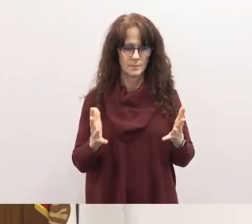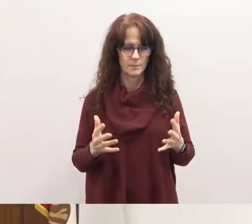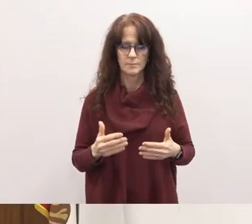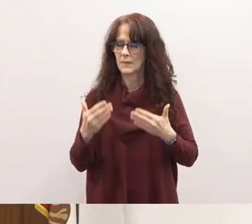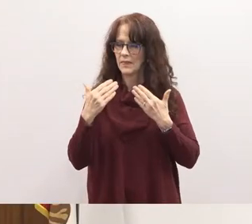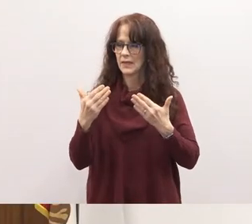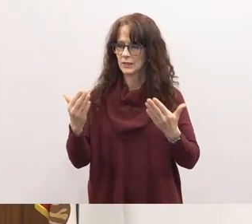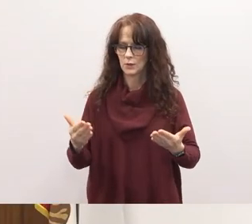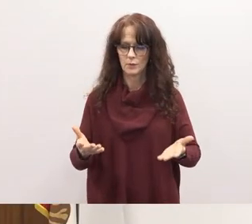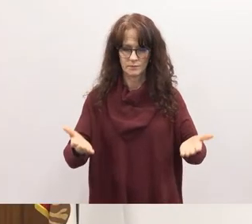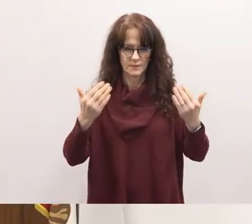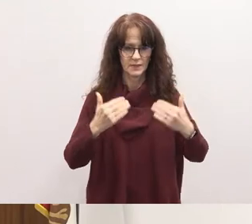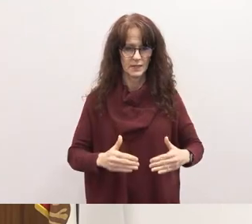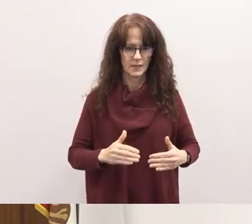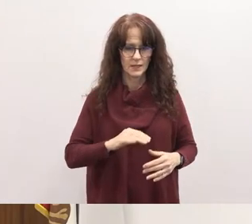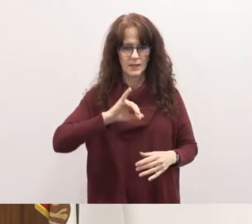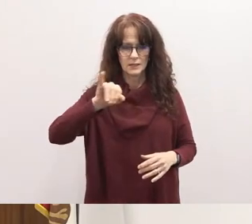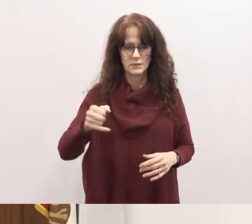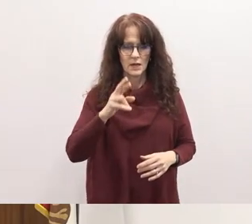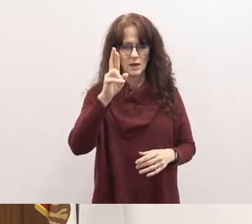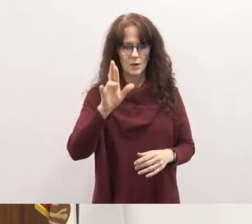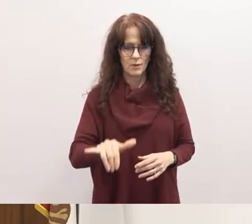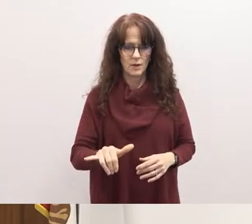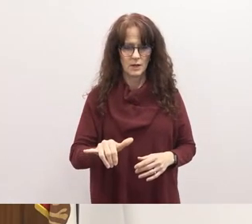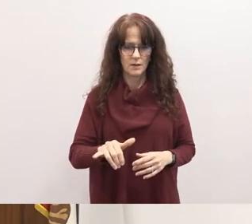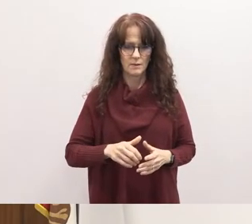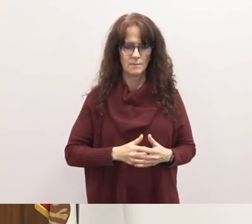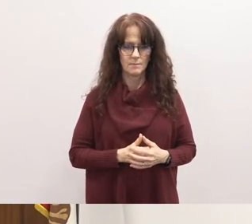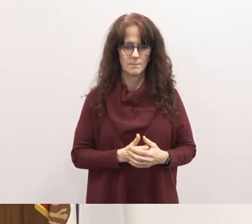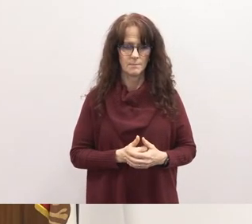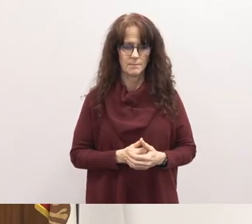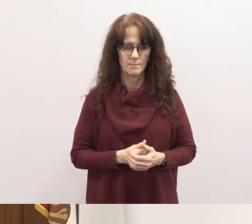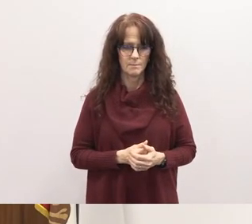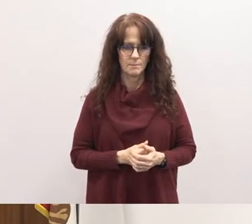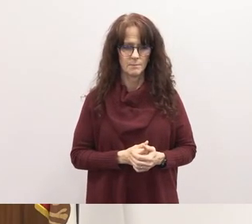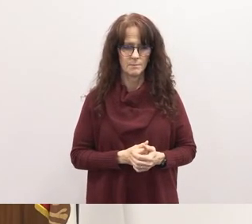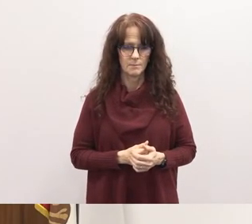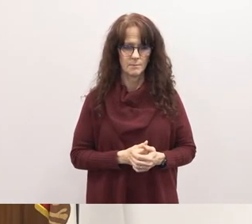Thank you. Next, we have Jerry. Jerry.